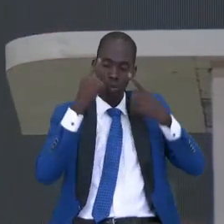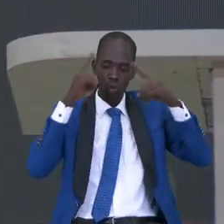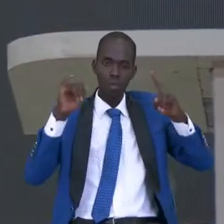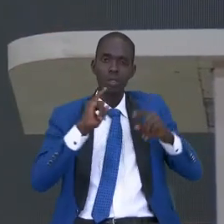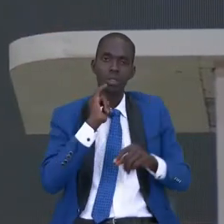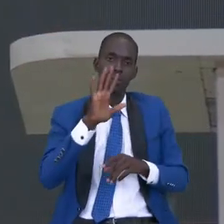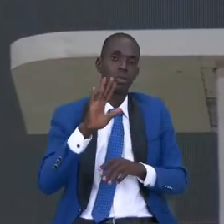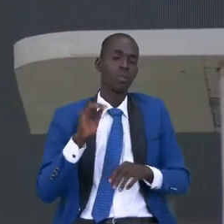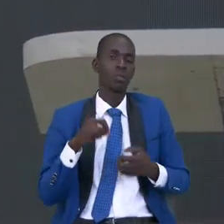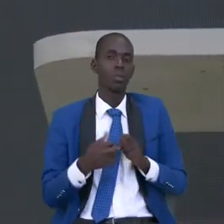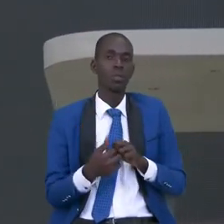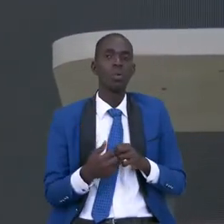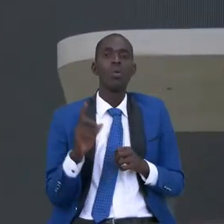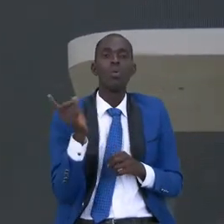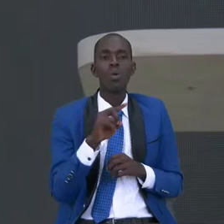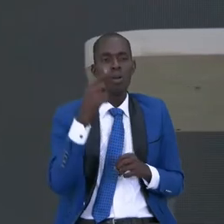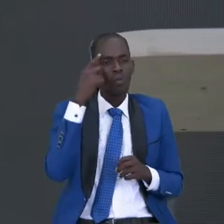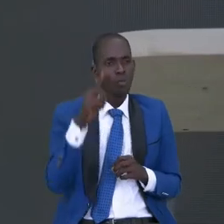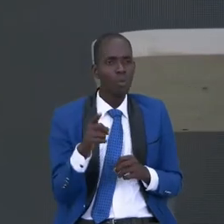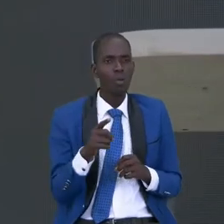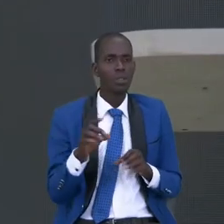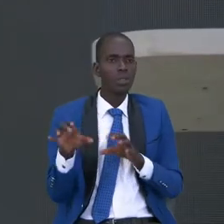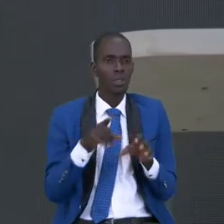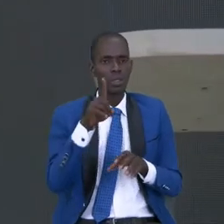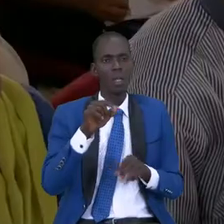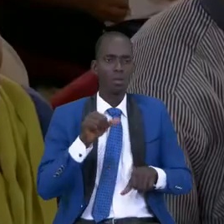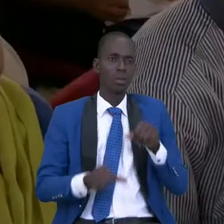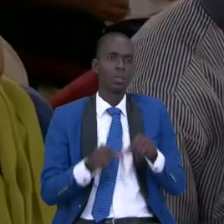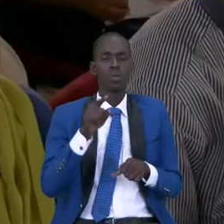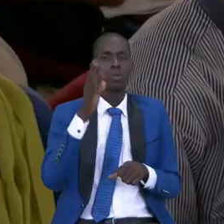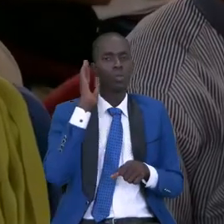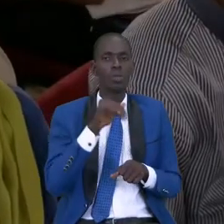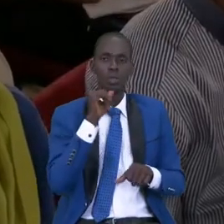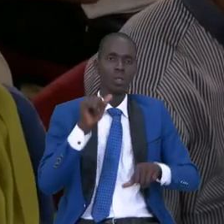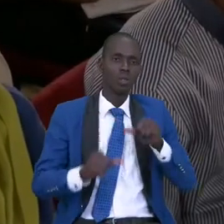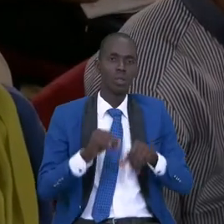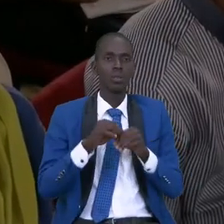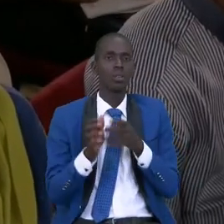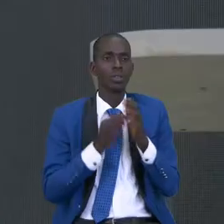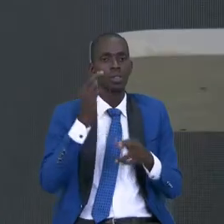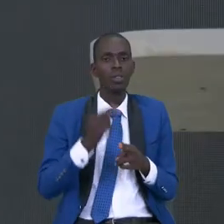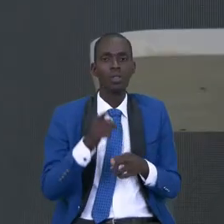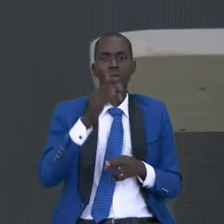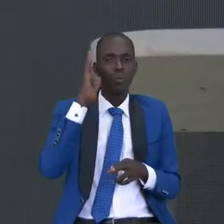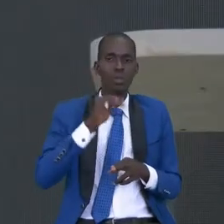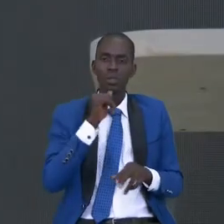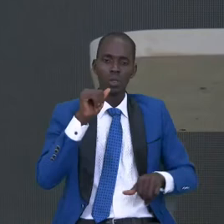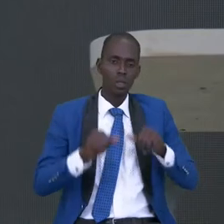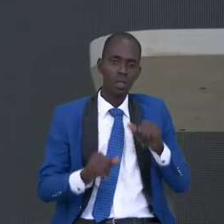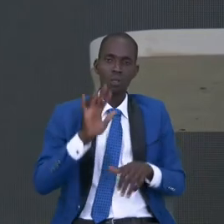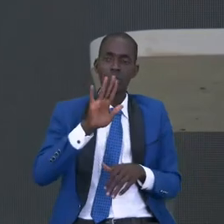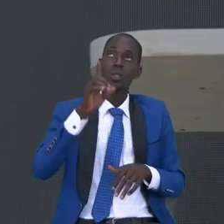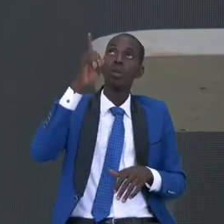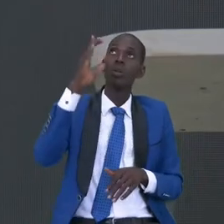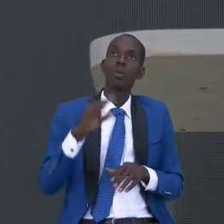thou doubt? You will not doubt. You will not doubt your God. You will not